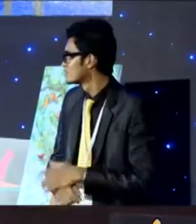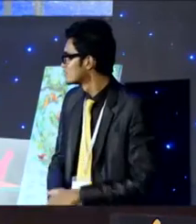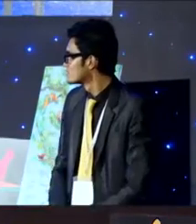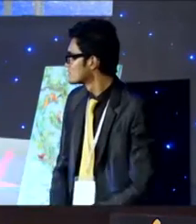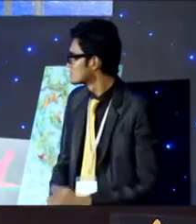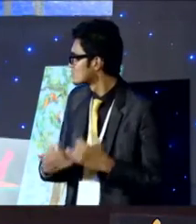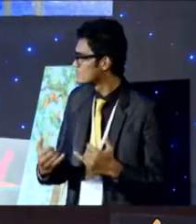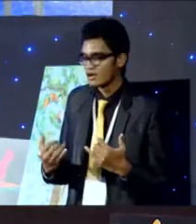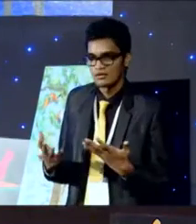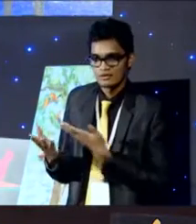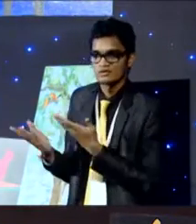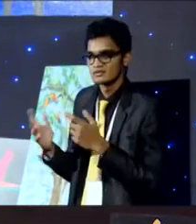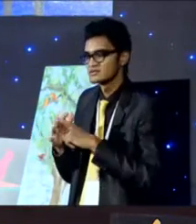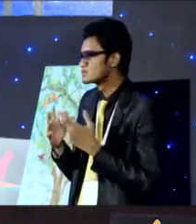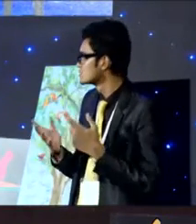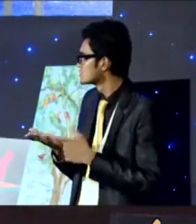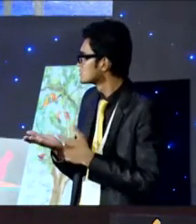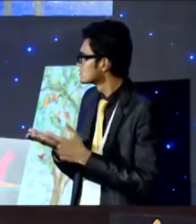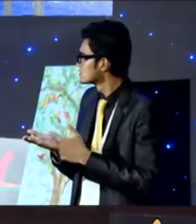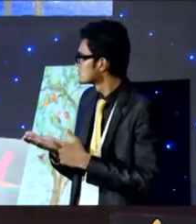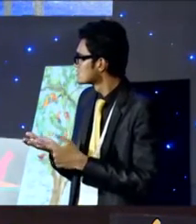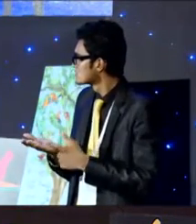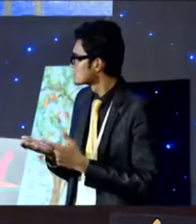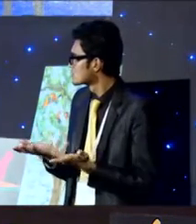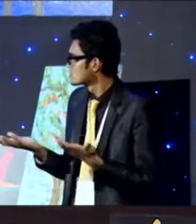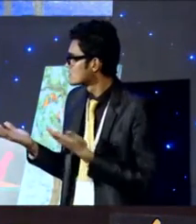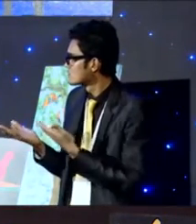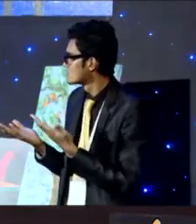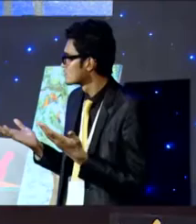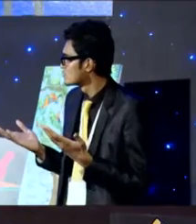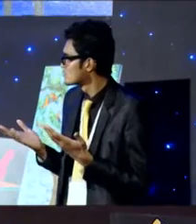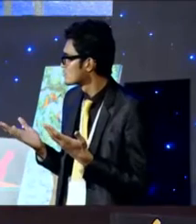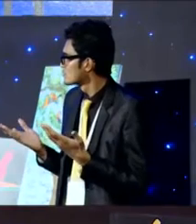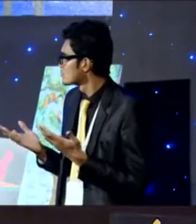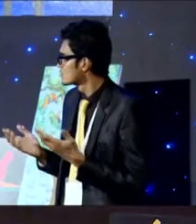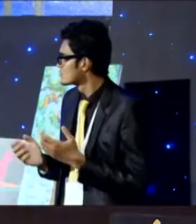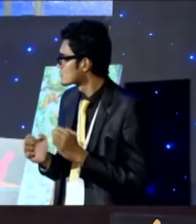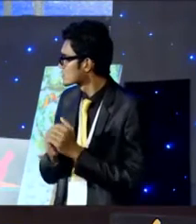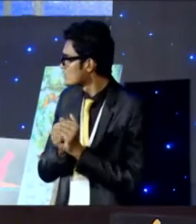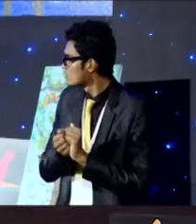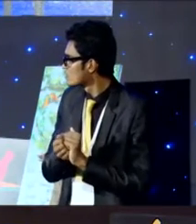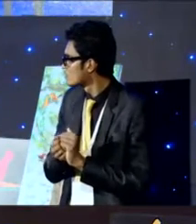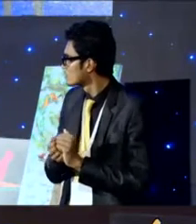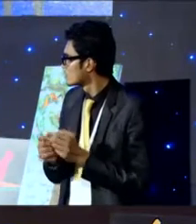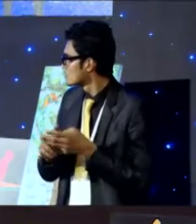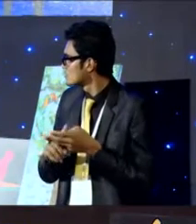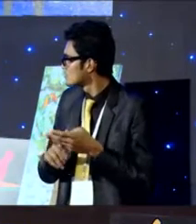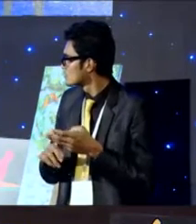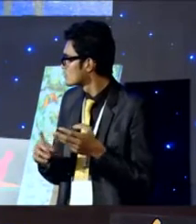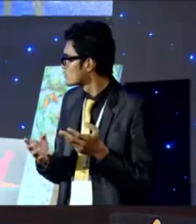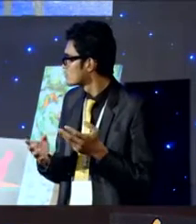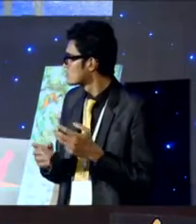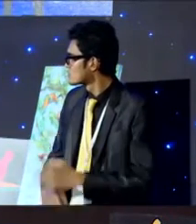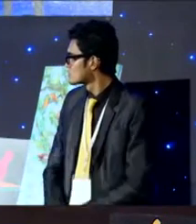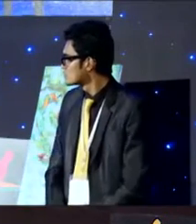us first start with what do you all do? What are the kind of thoughts that are there on how we could have all the stakeholders collaborate